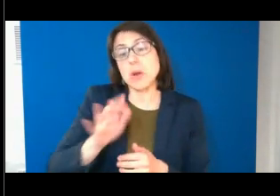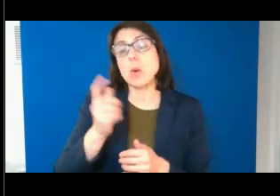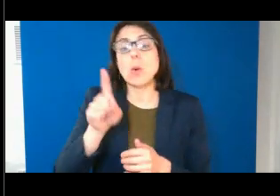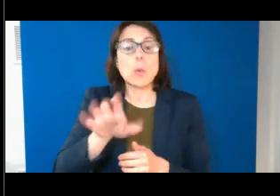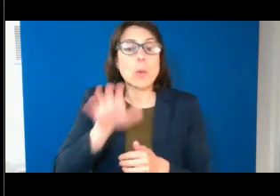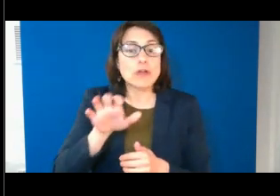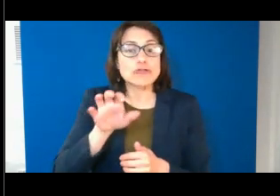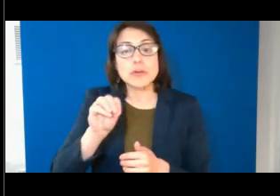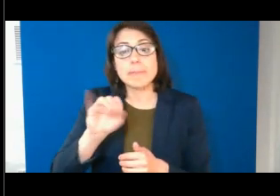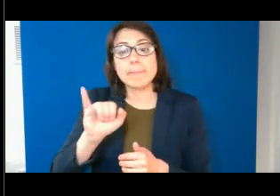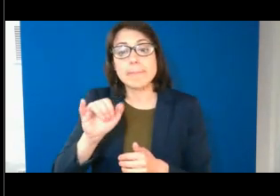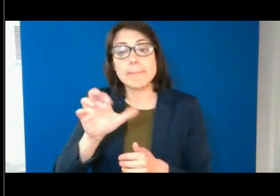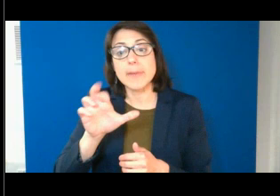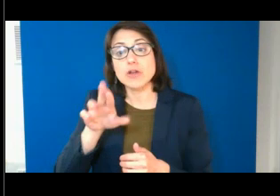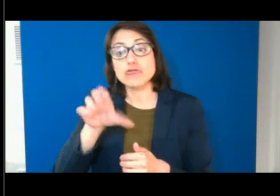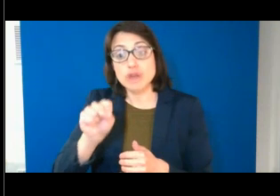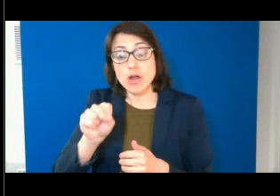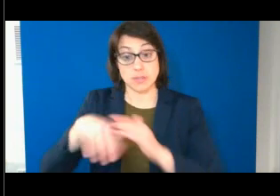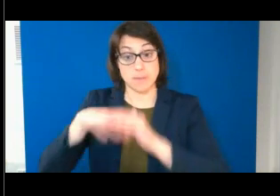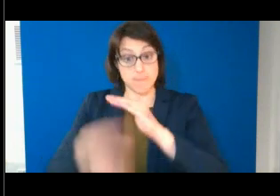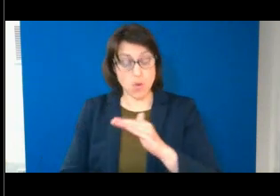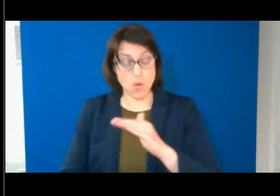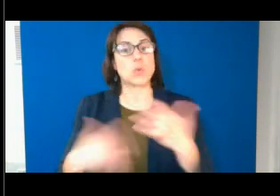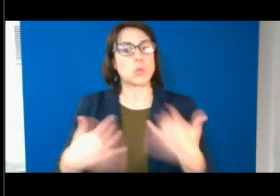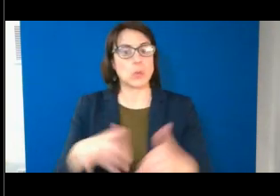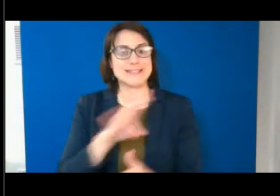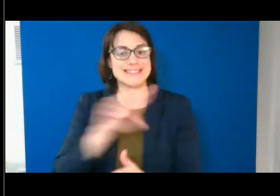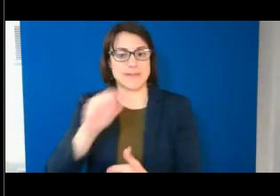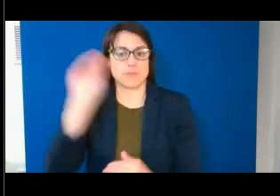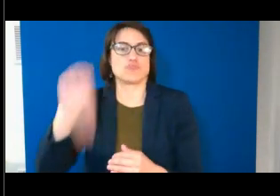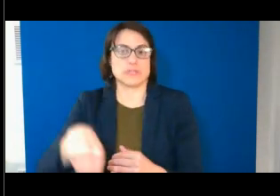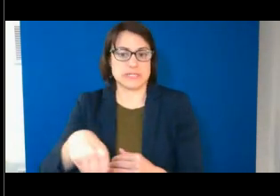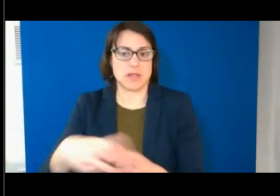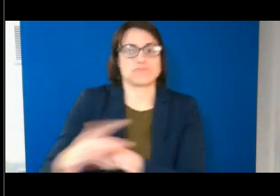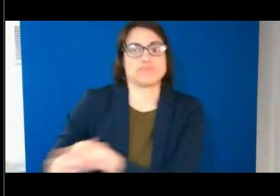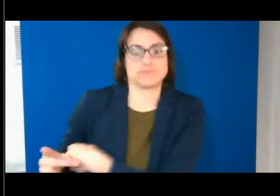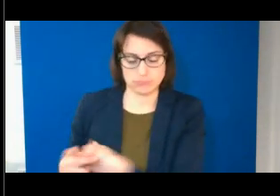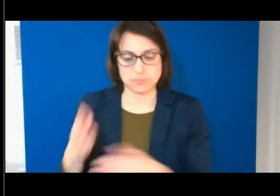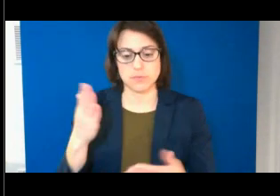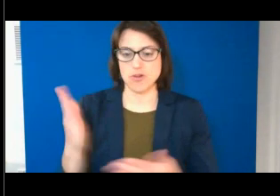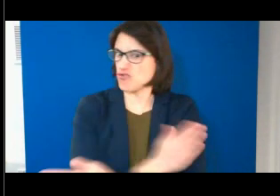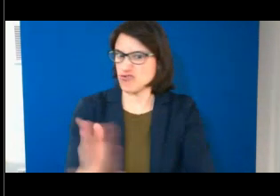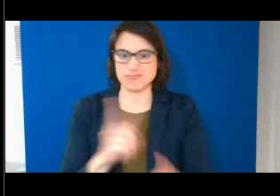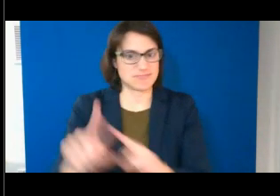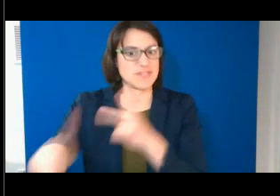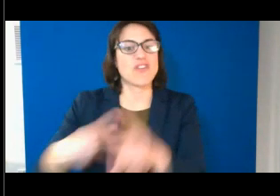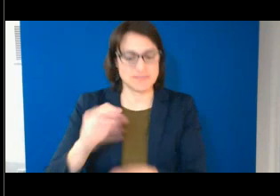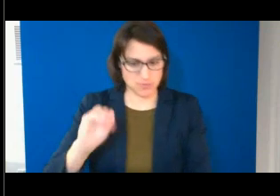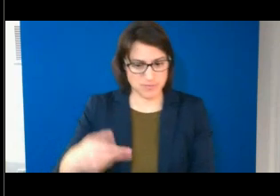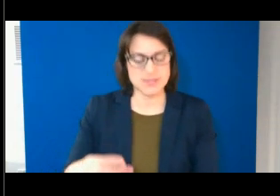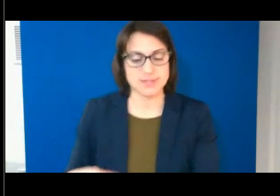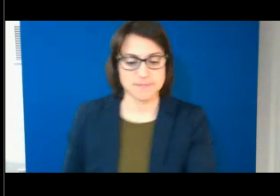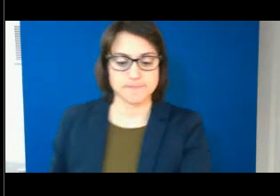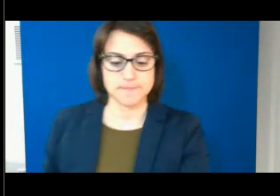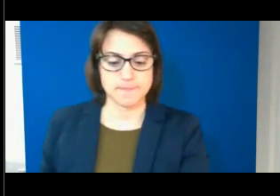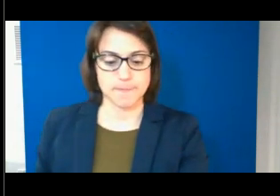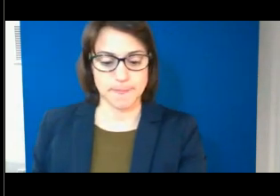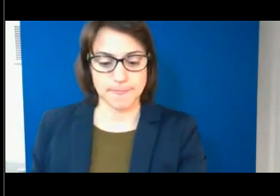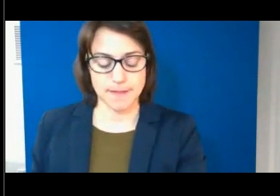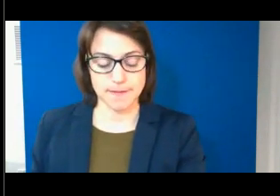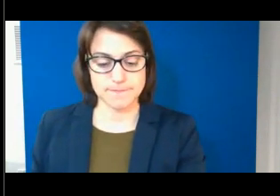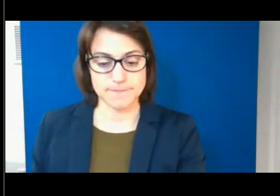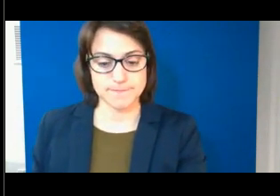even higher across all different types of microplastic. Next slide, please. This glowing weird image here is